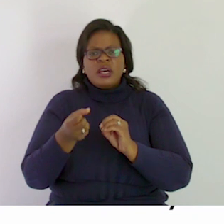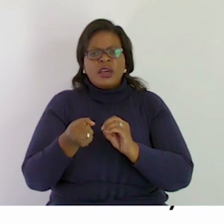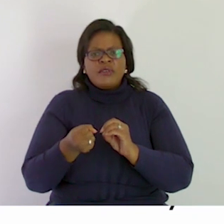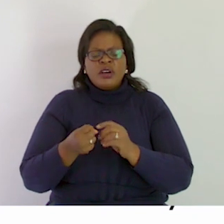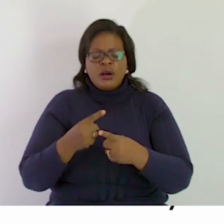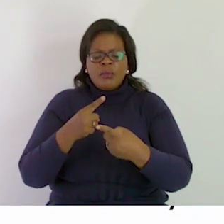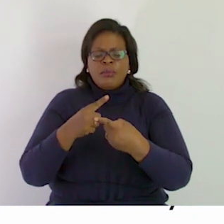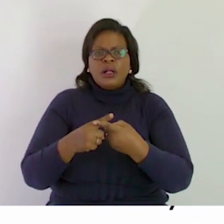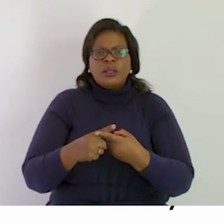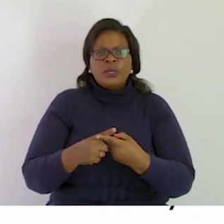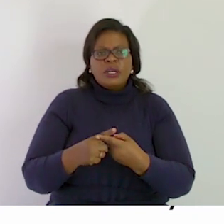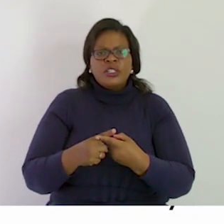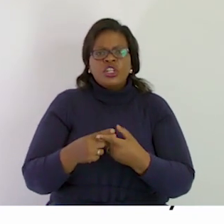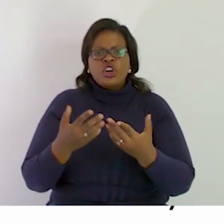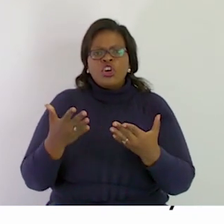addition?